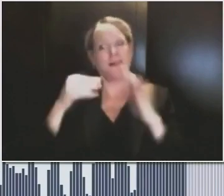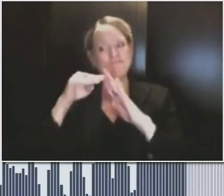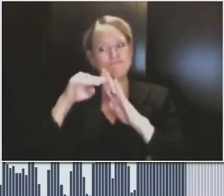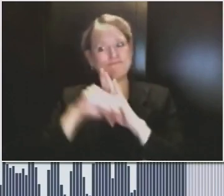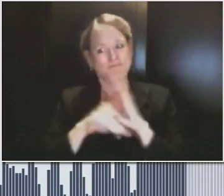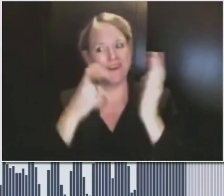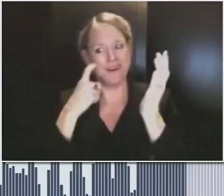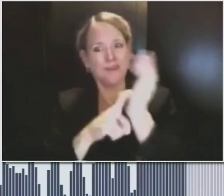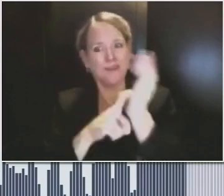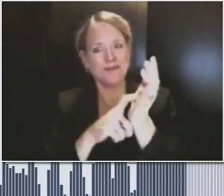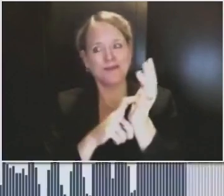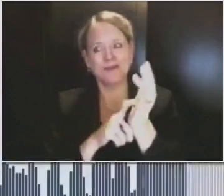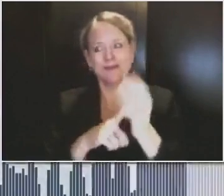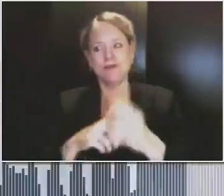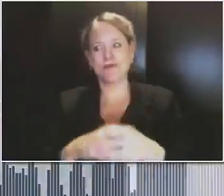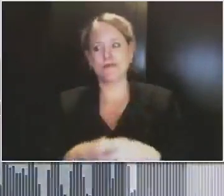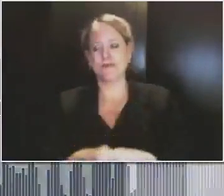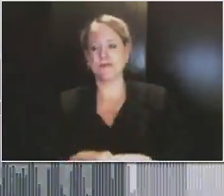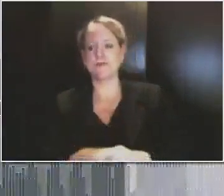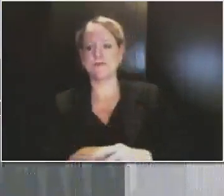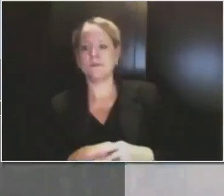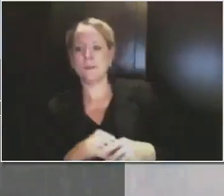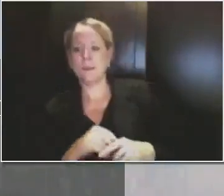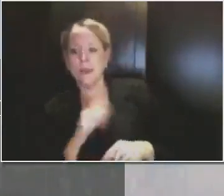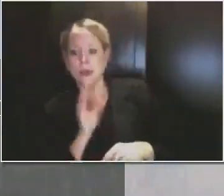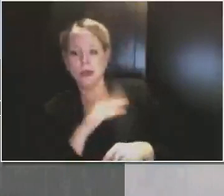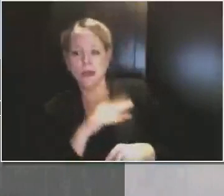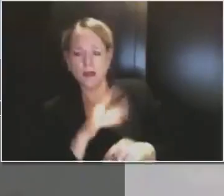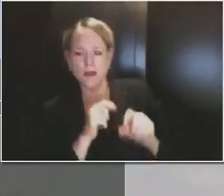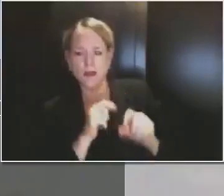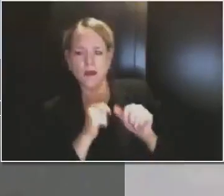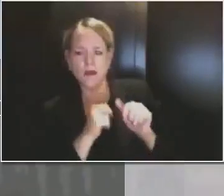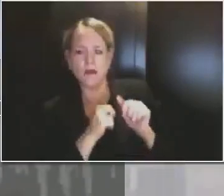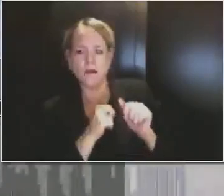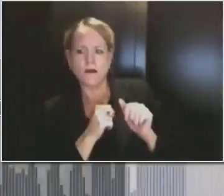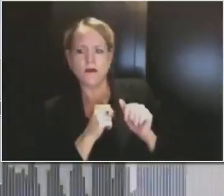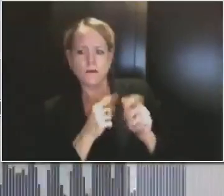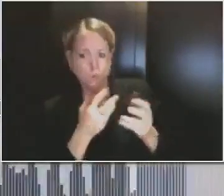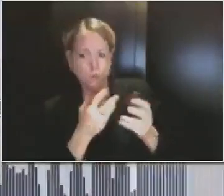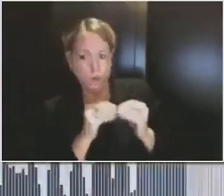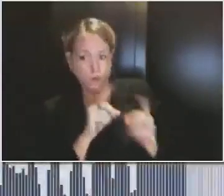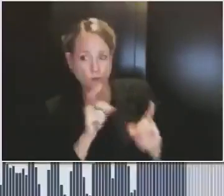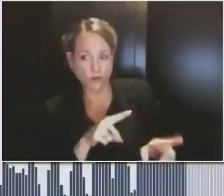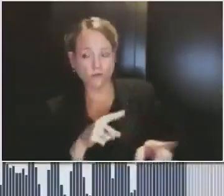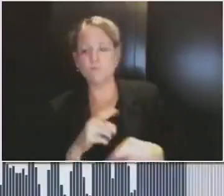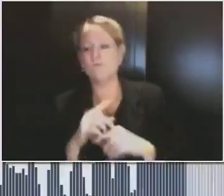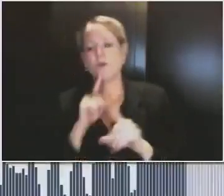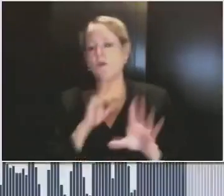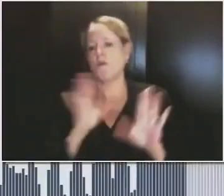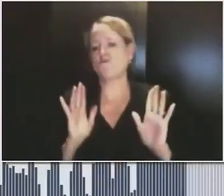All right, thank you for that. Let's move on to Savannah Tomei from Spectrum News 1. Savannah.